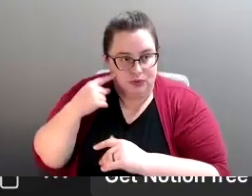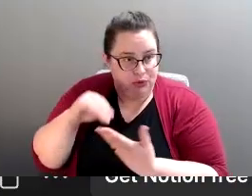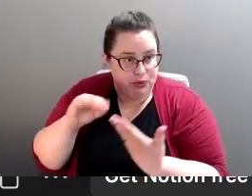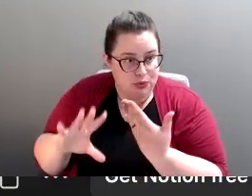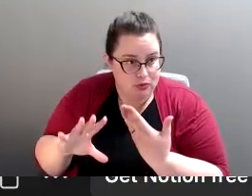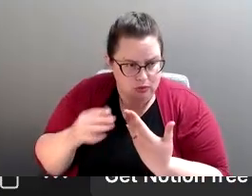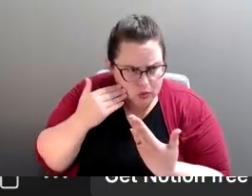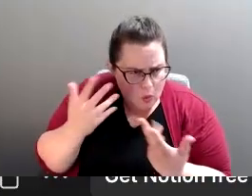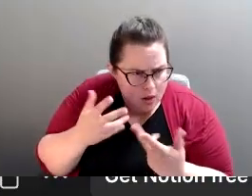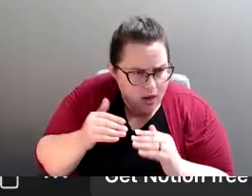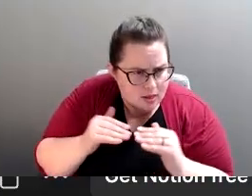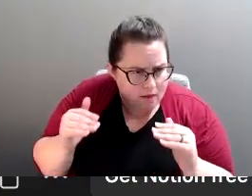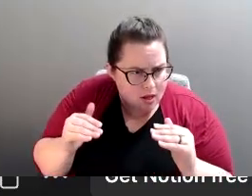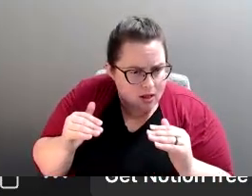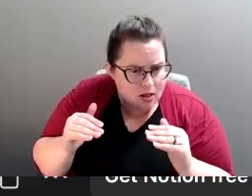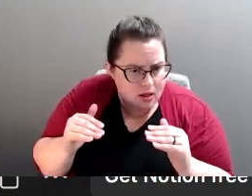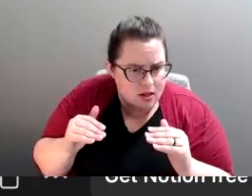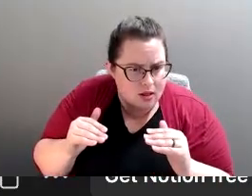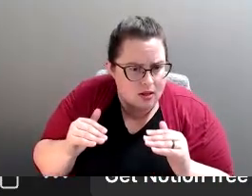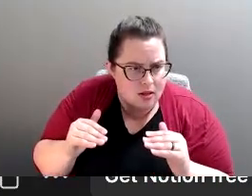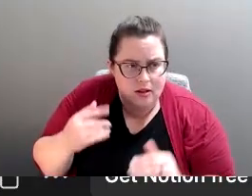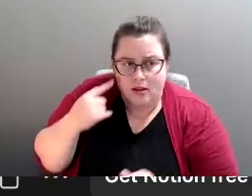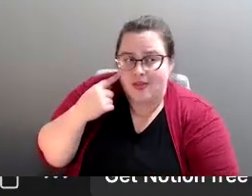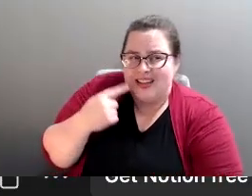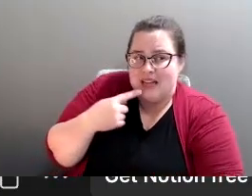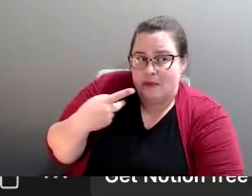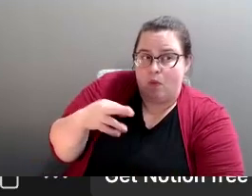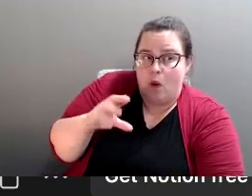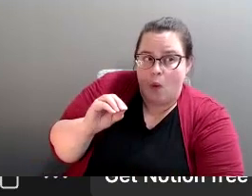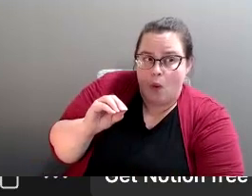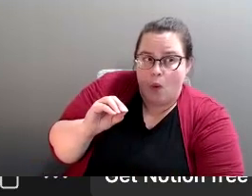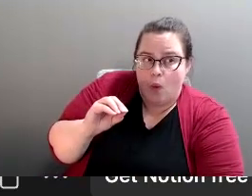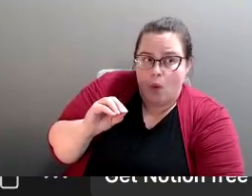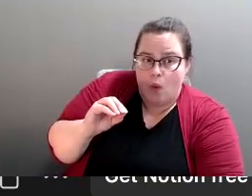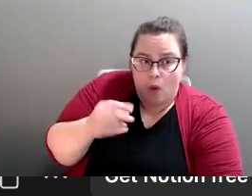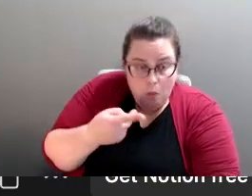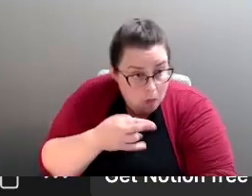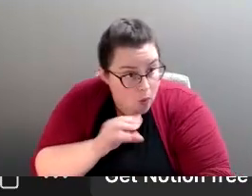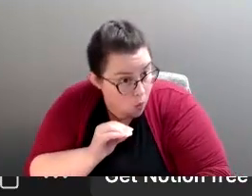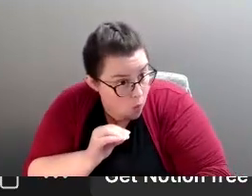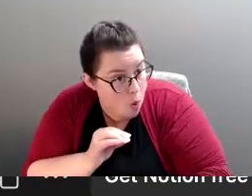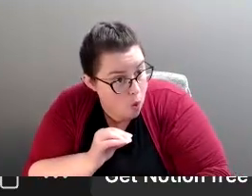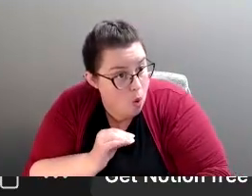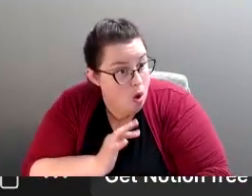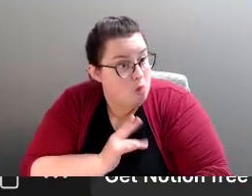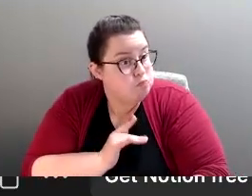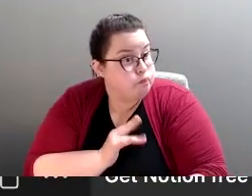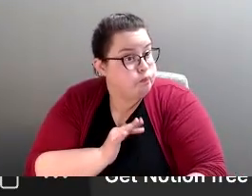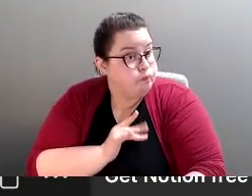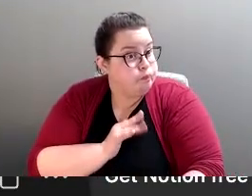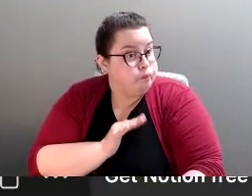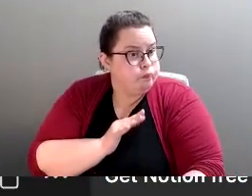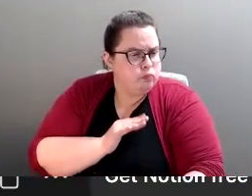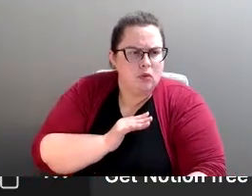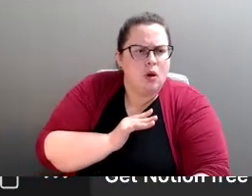Like, is it comparable to Yeah, a they said paid pro. pro It's level? yeah. That's awesome. Yeah. And Can I turn it